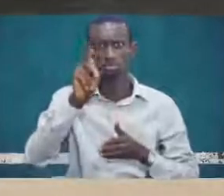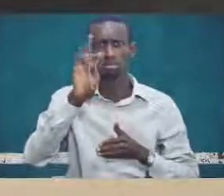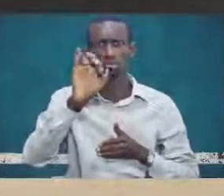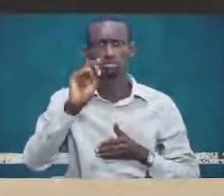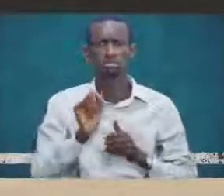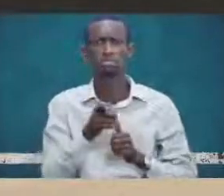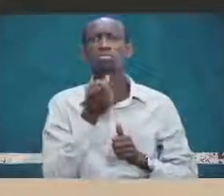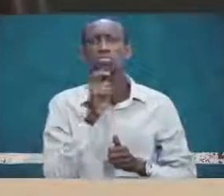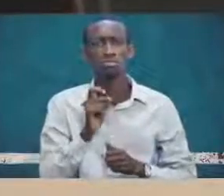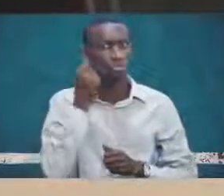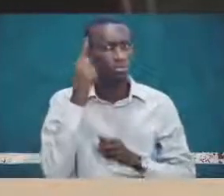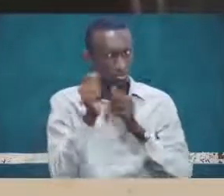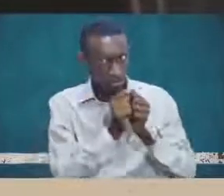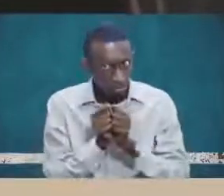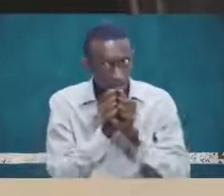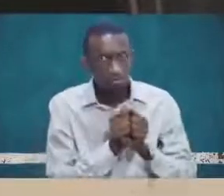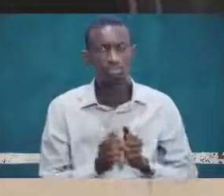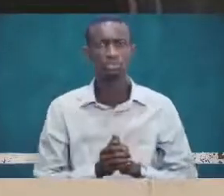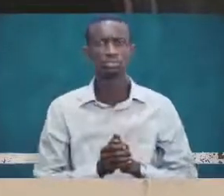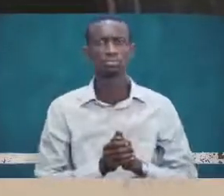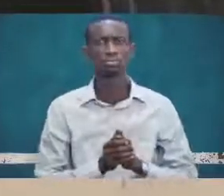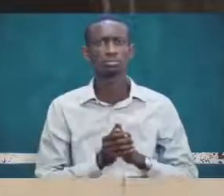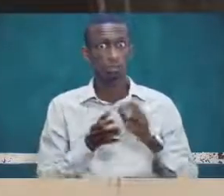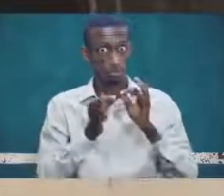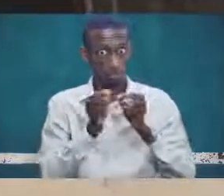understand together the definition